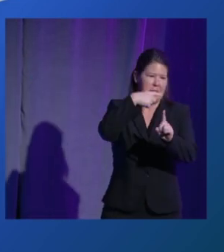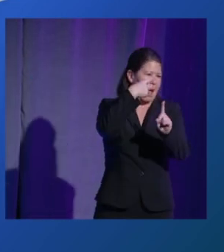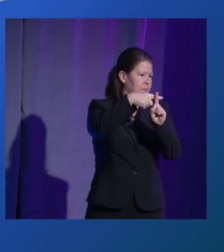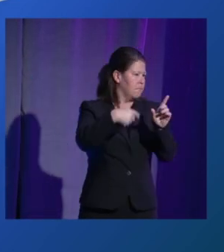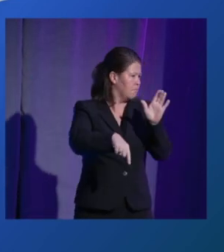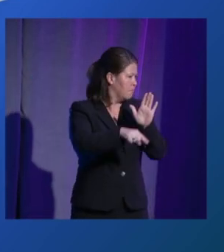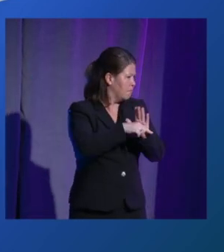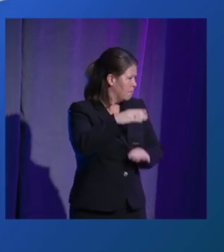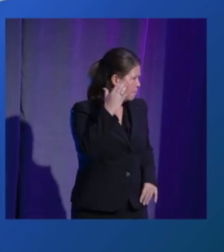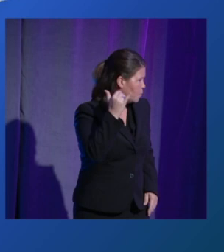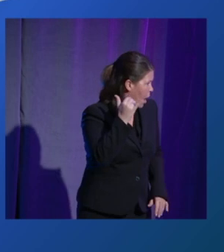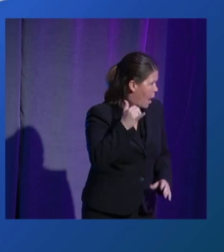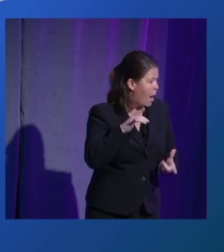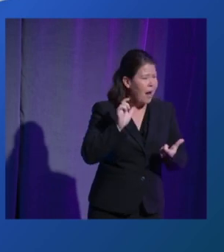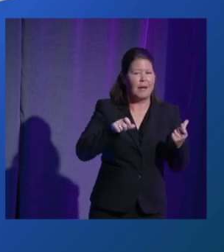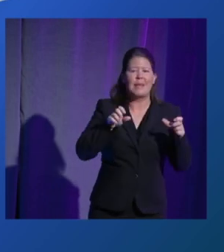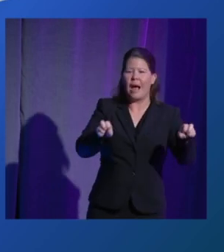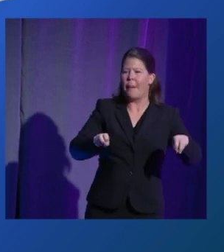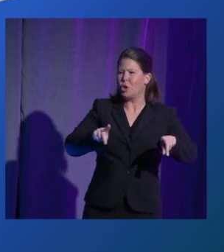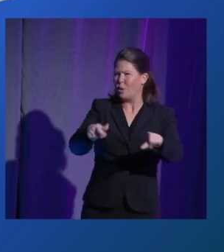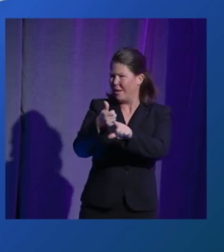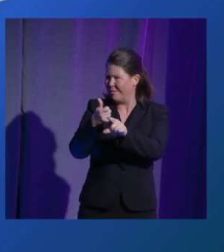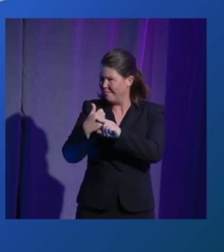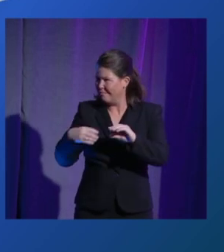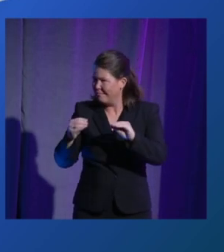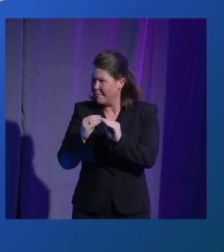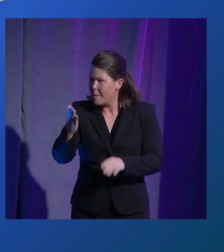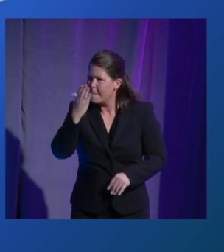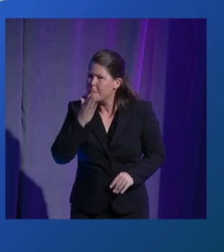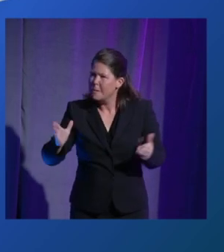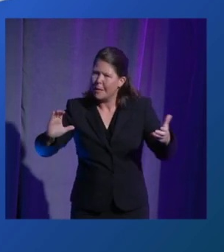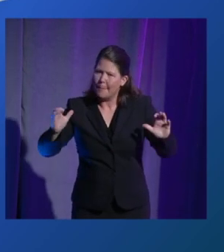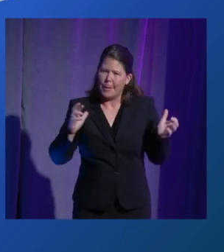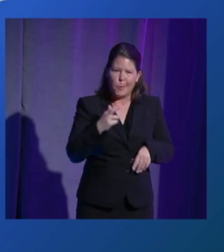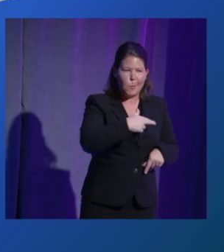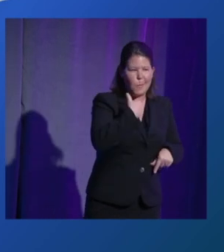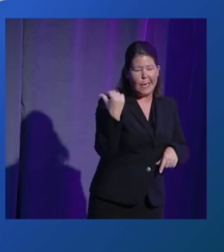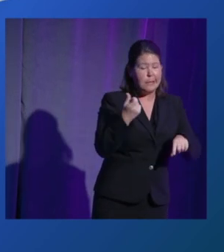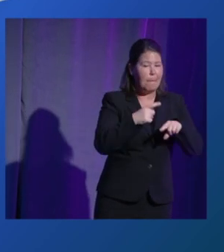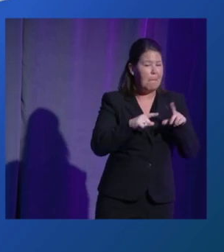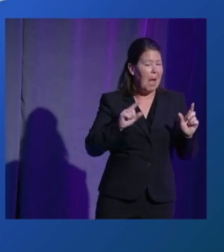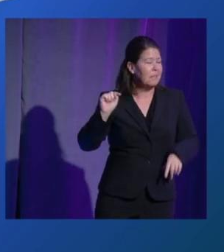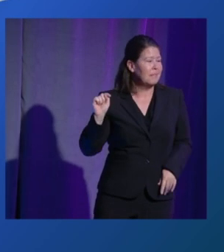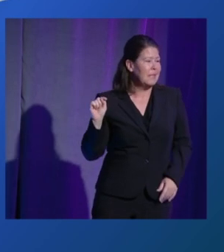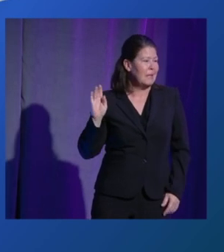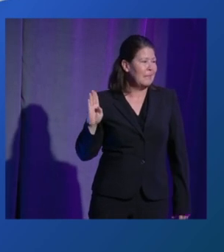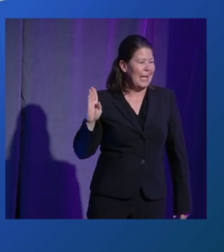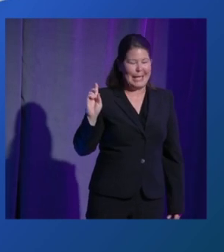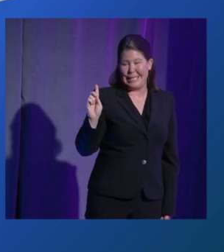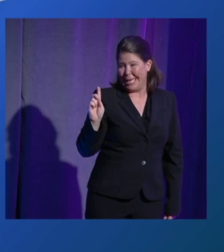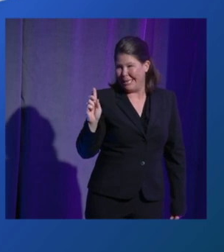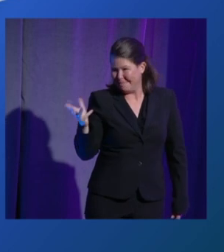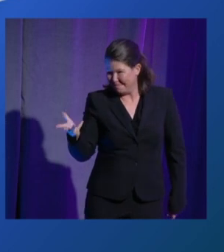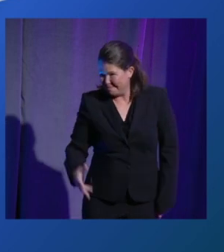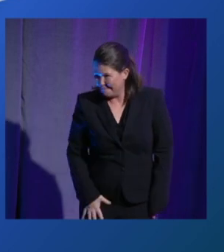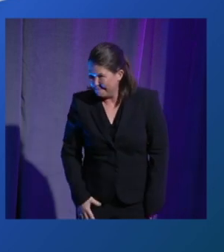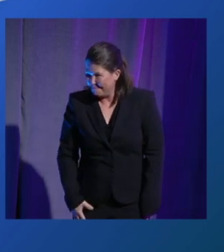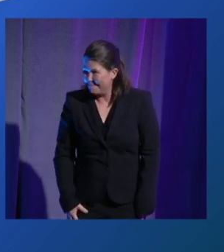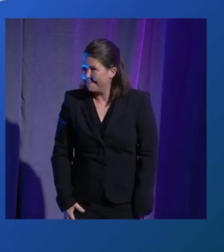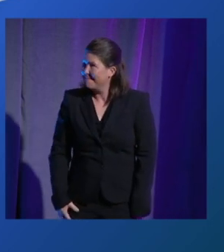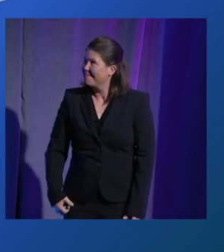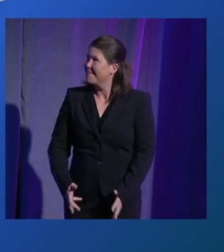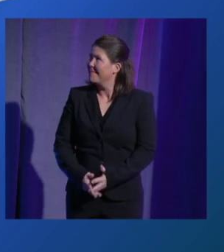risks um but it's it's probably to be determined I think U to jump in a second on the other